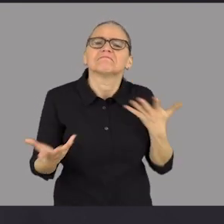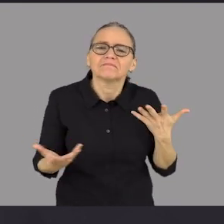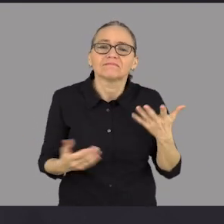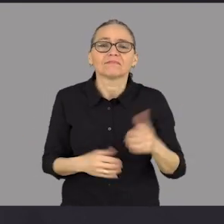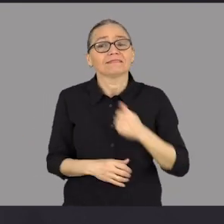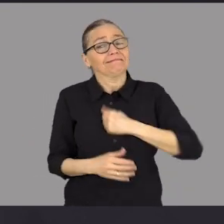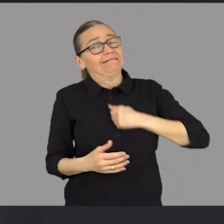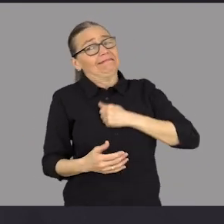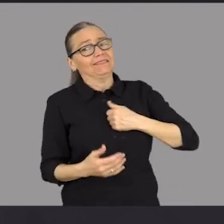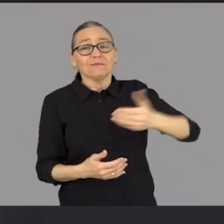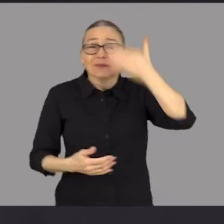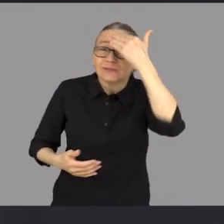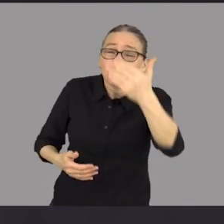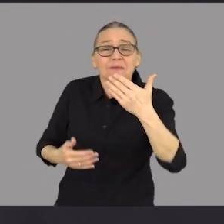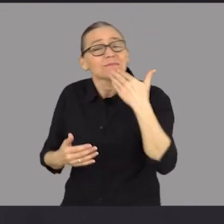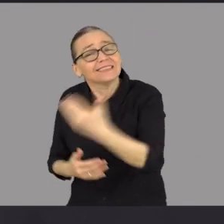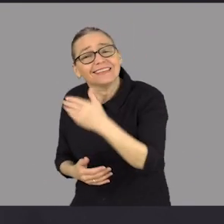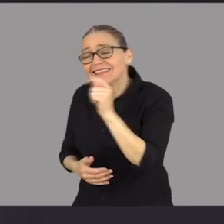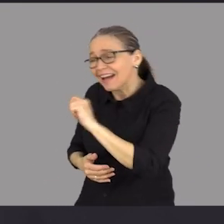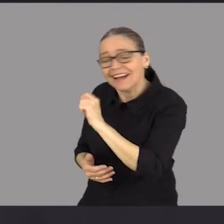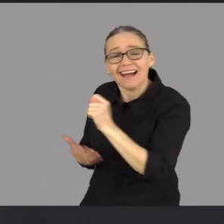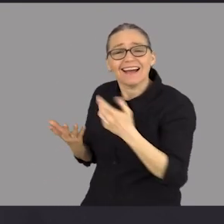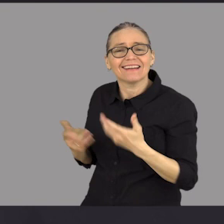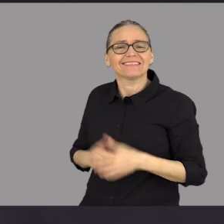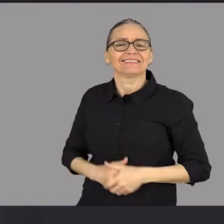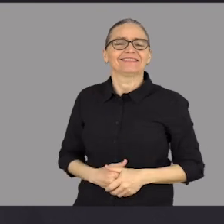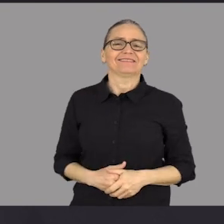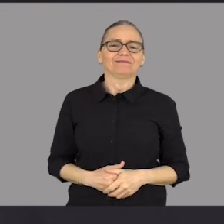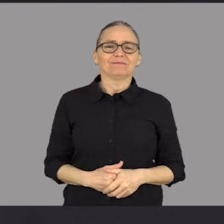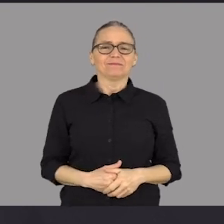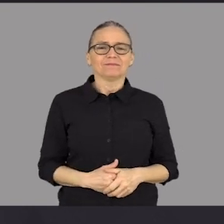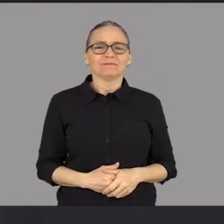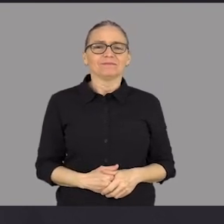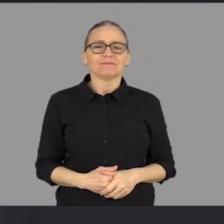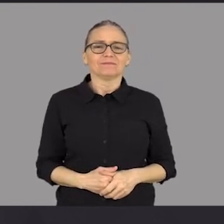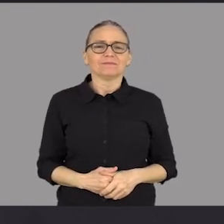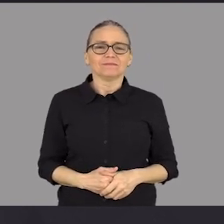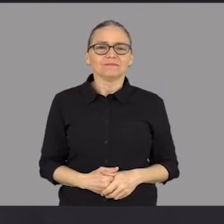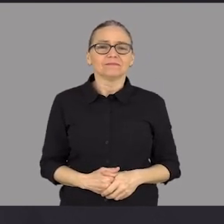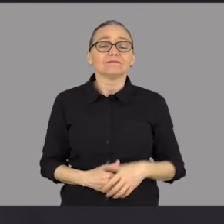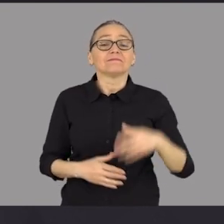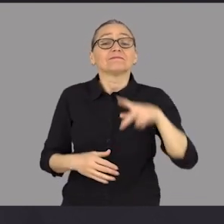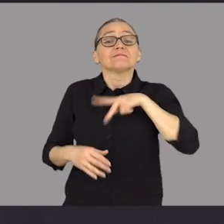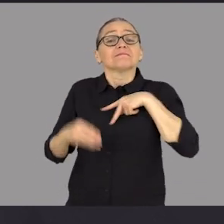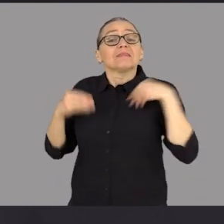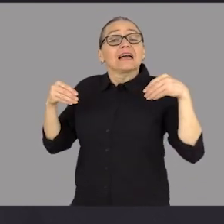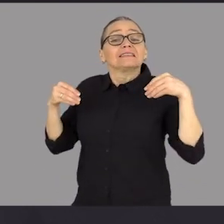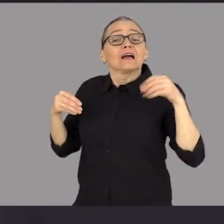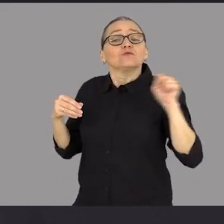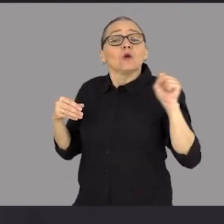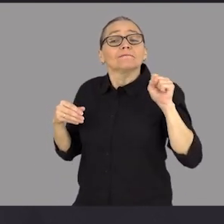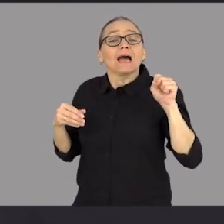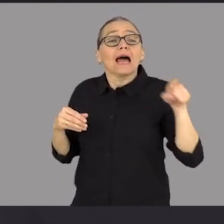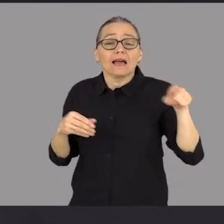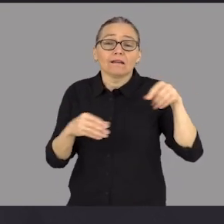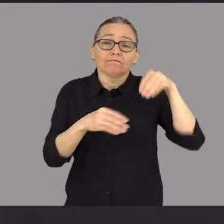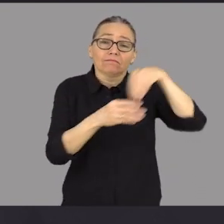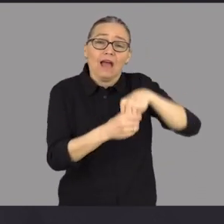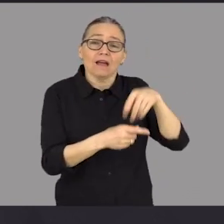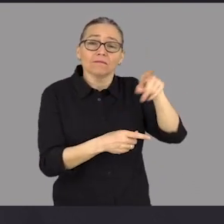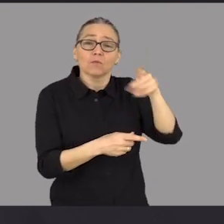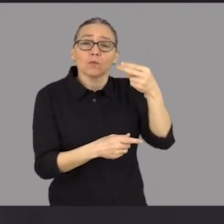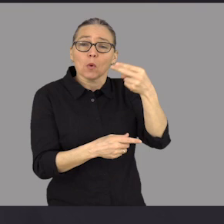Dave, would you like to share some of your thoughts and insights about how businesses benefit from diversity and inclusion? Thanks,